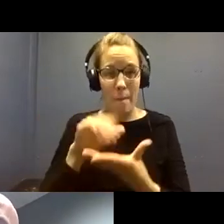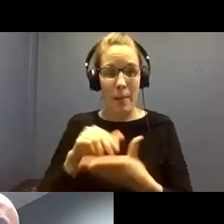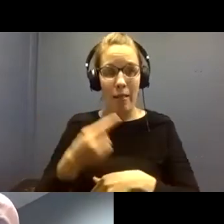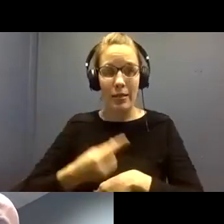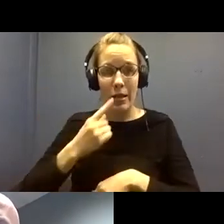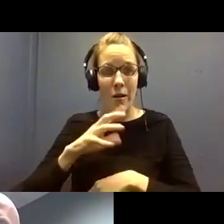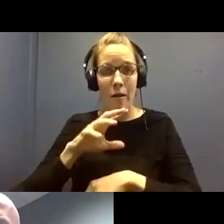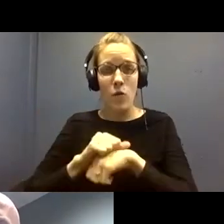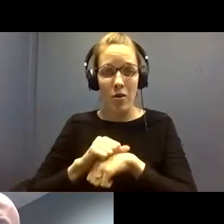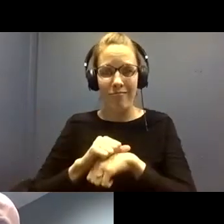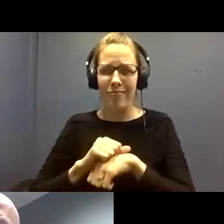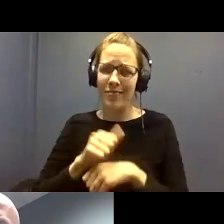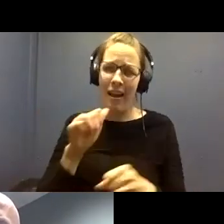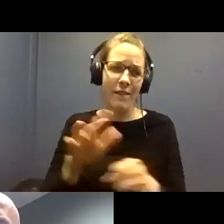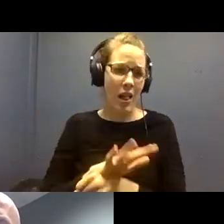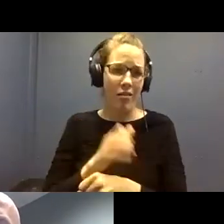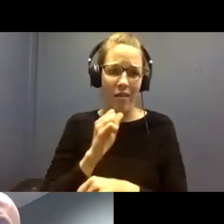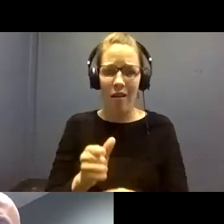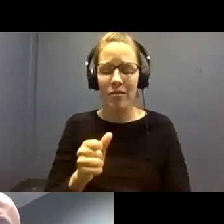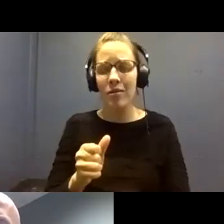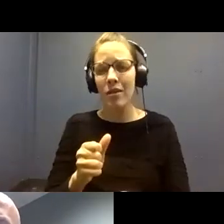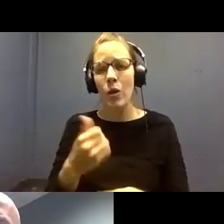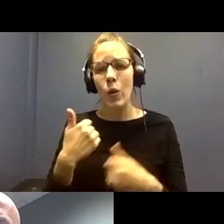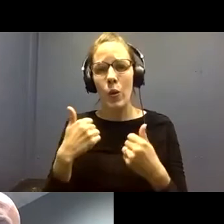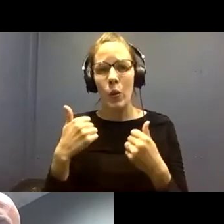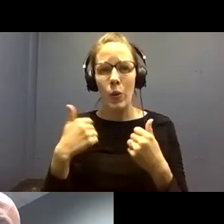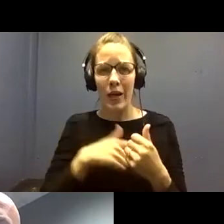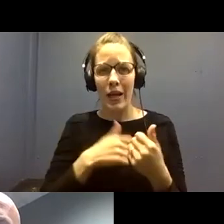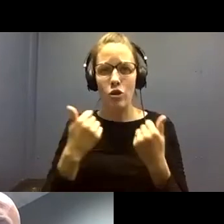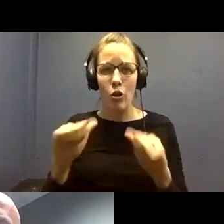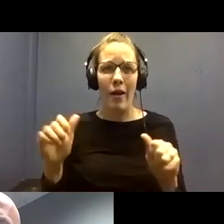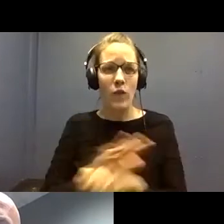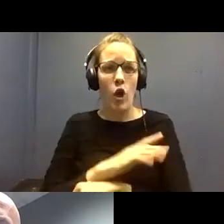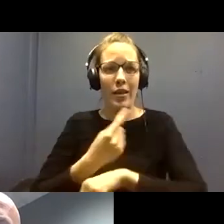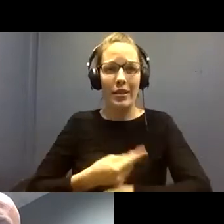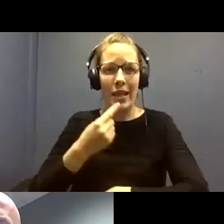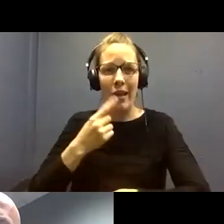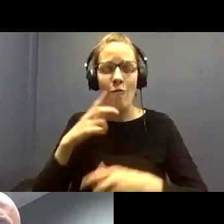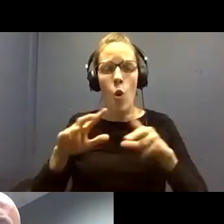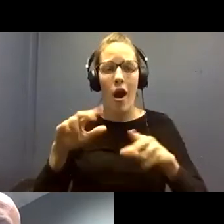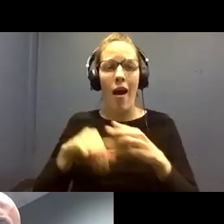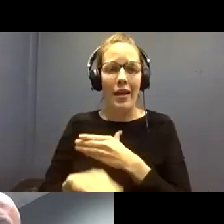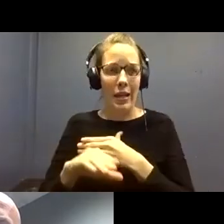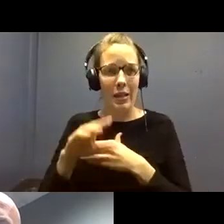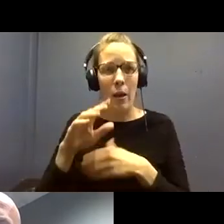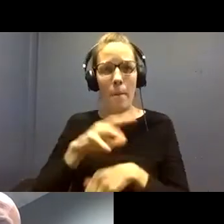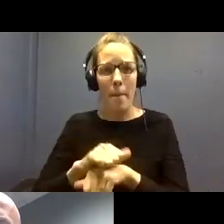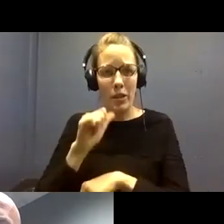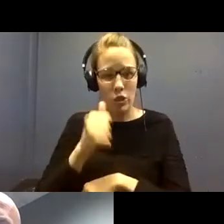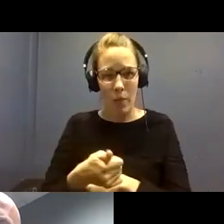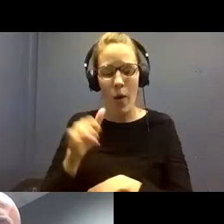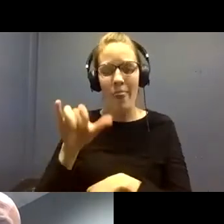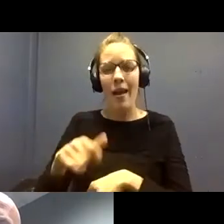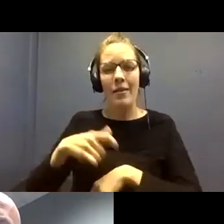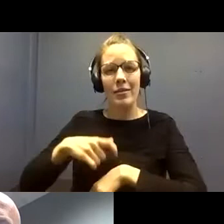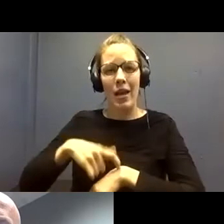have gone unfilled, which is why we are trying a full day of walk-in appointments tomorrow. Appointment times, of course, will